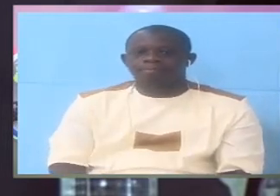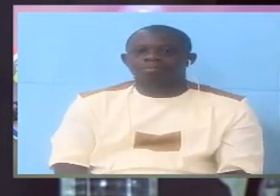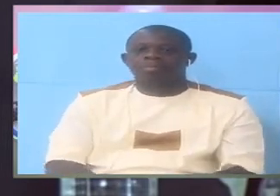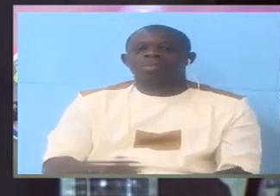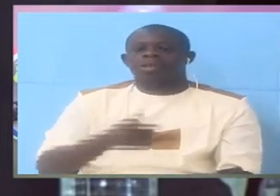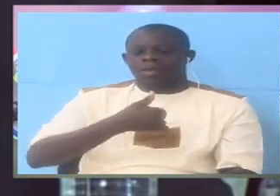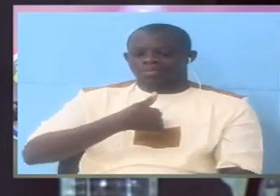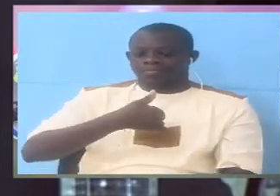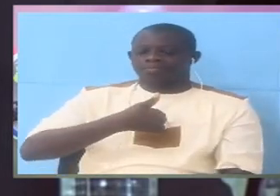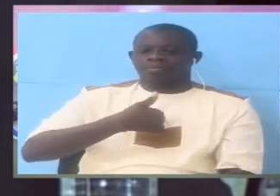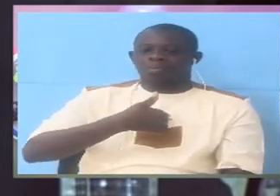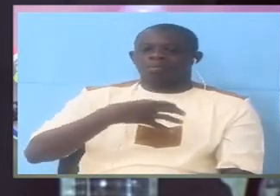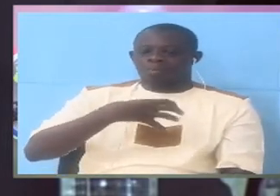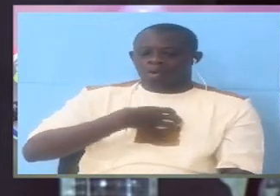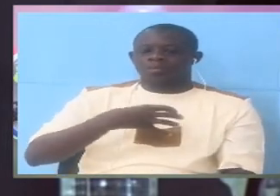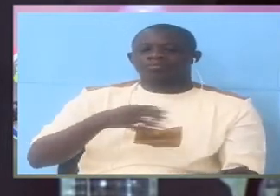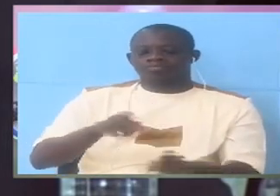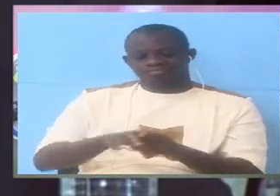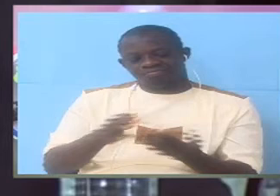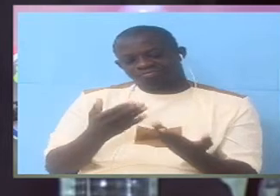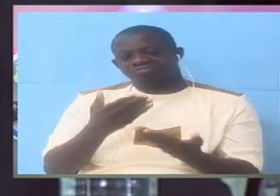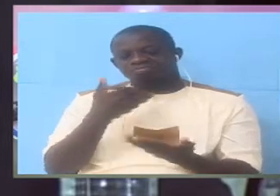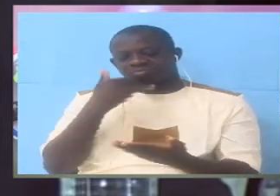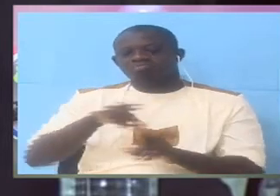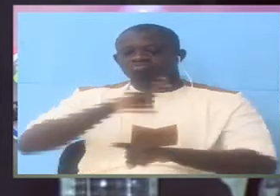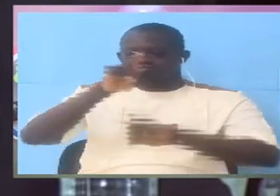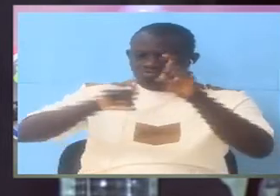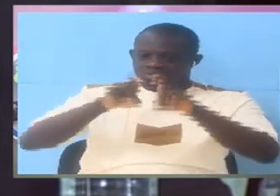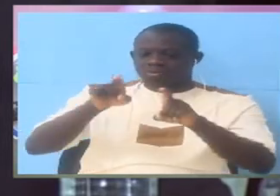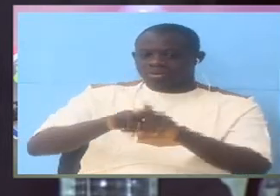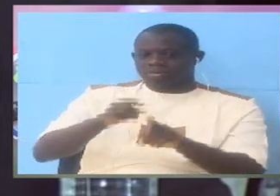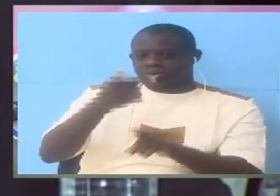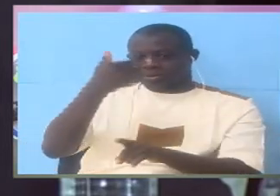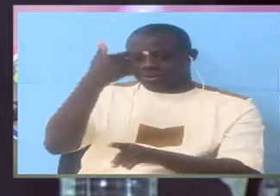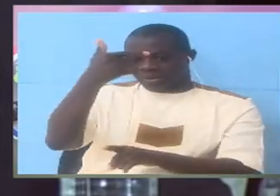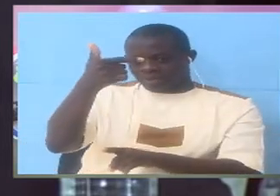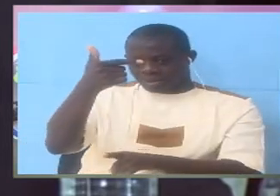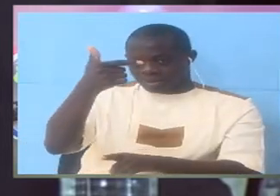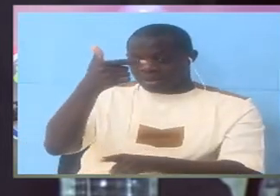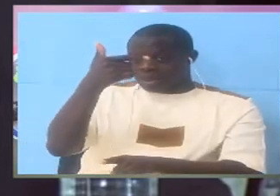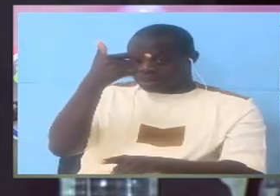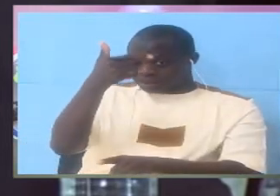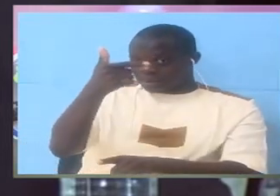just want to raise them 7 key points.